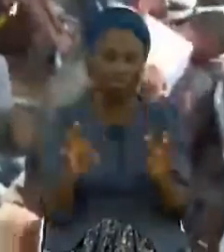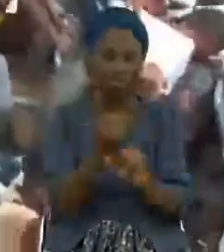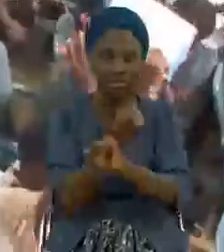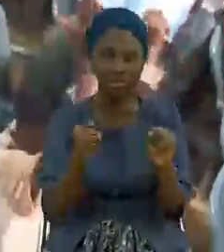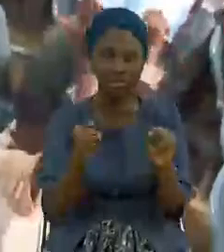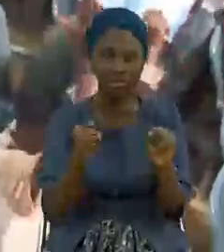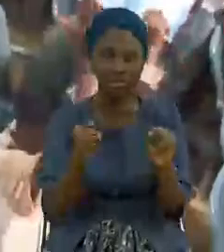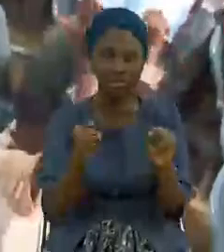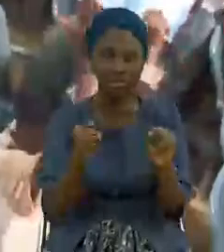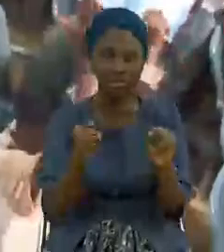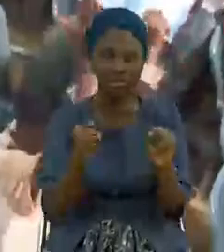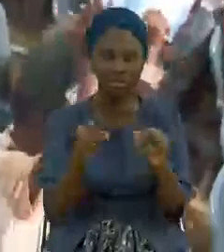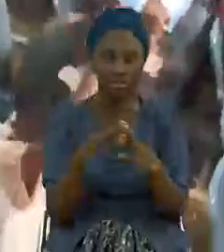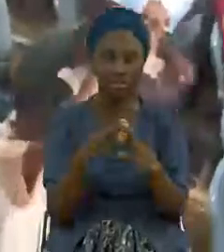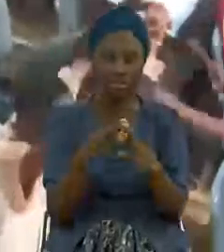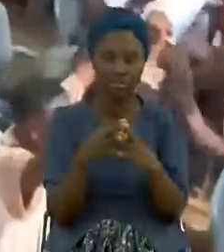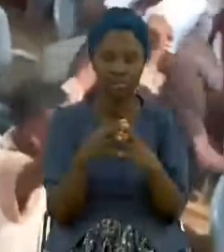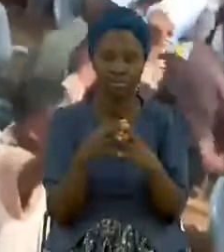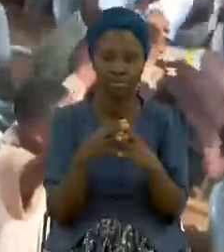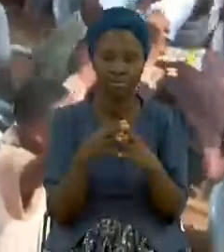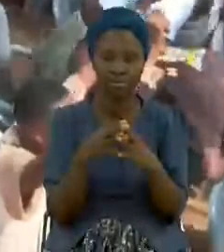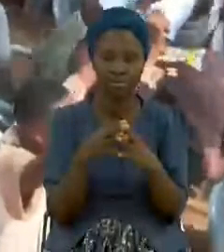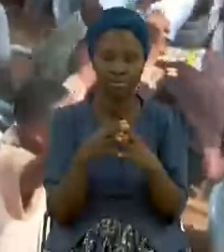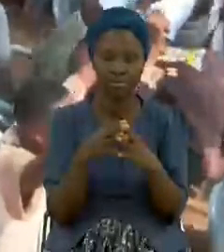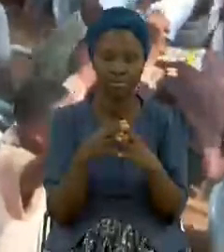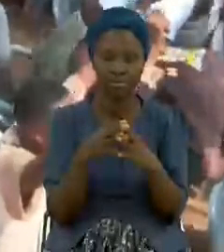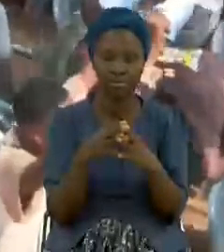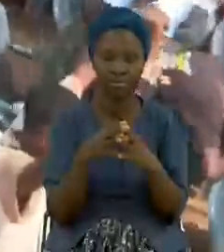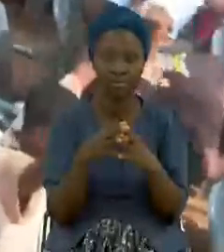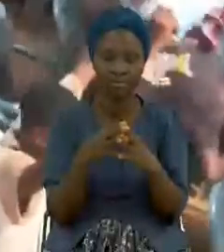It changes our lives. That's a marvel.